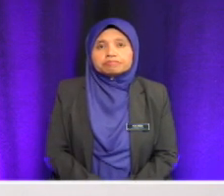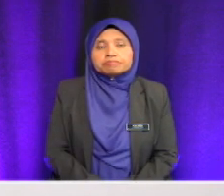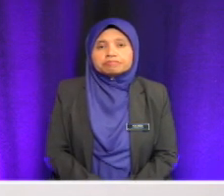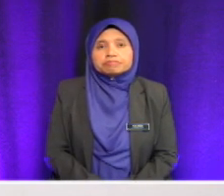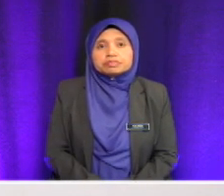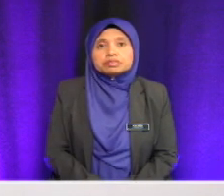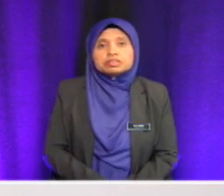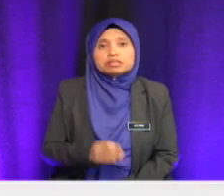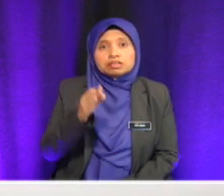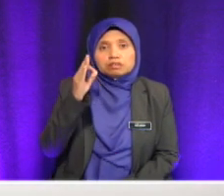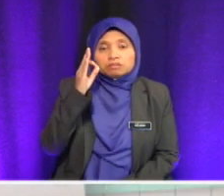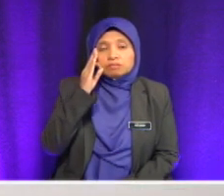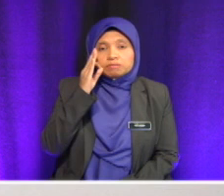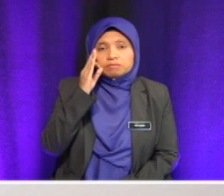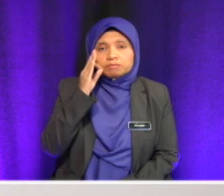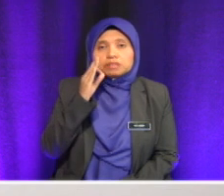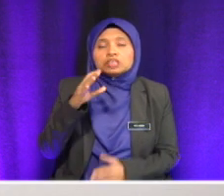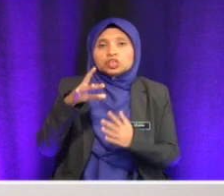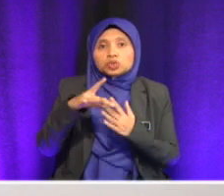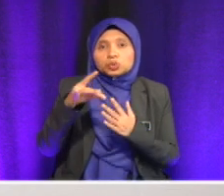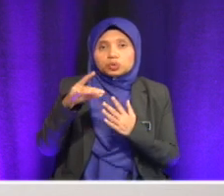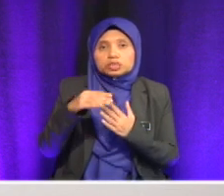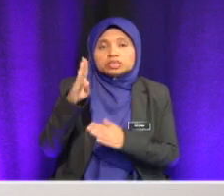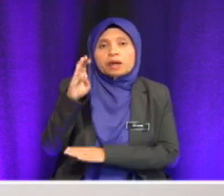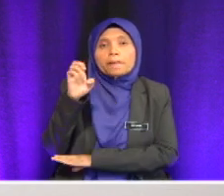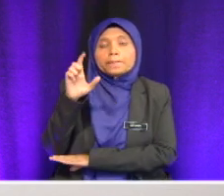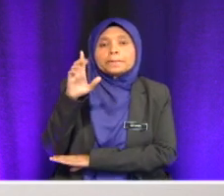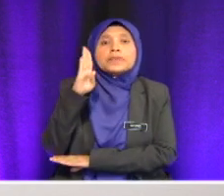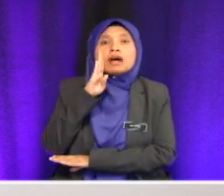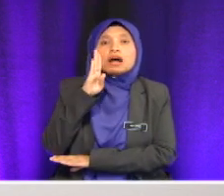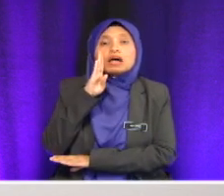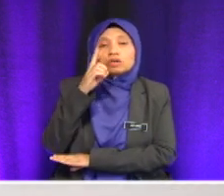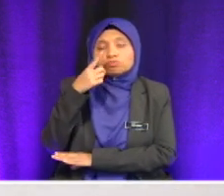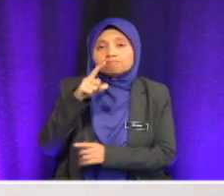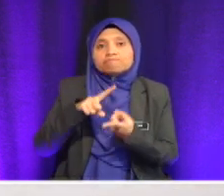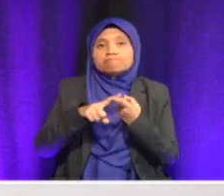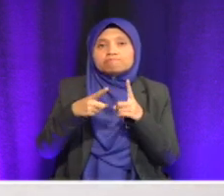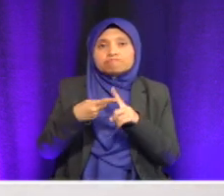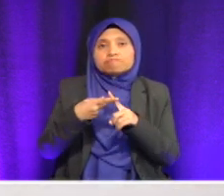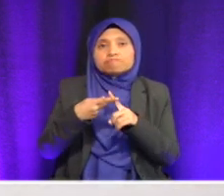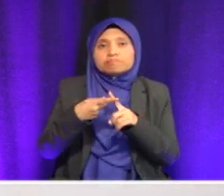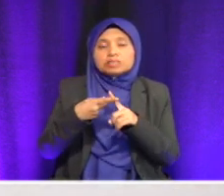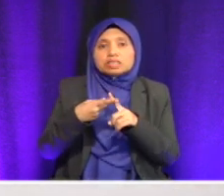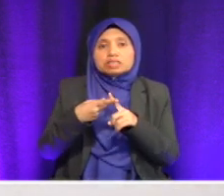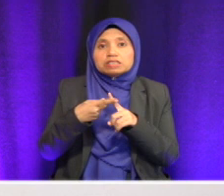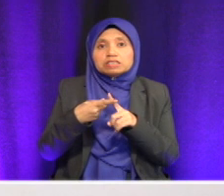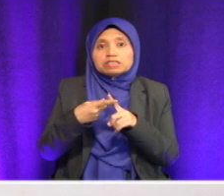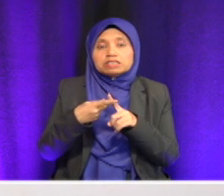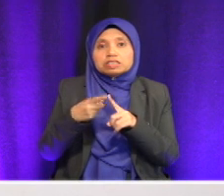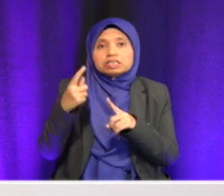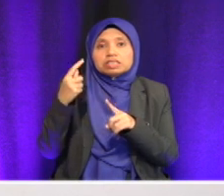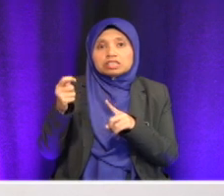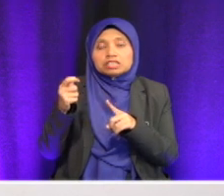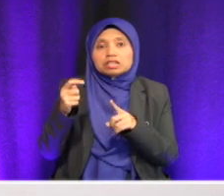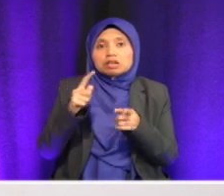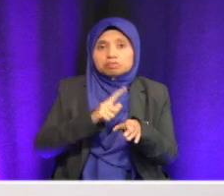Tara, an Asian elephant, chose Bella, a dog, as her best friend. The youth pair love spending all their time